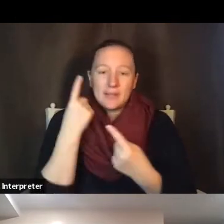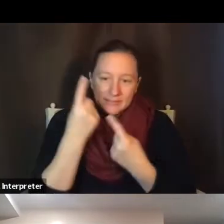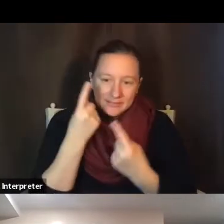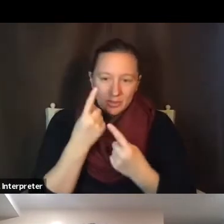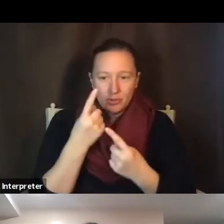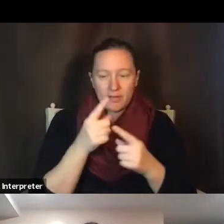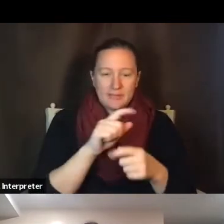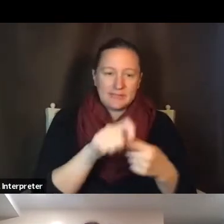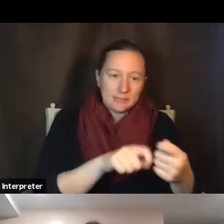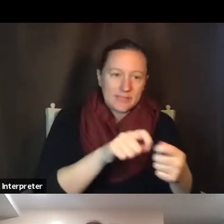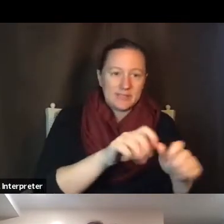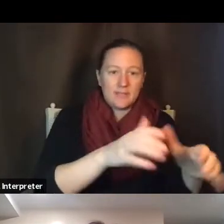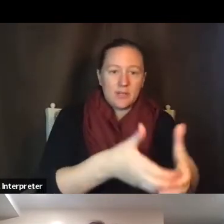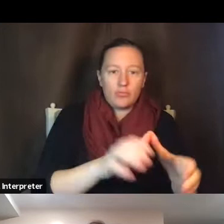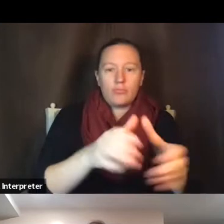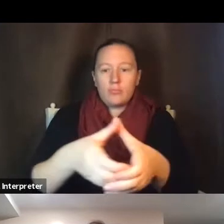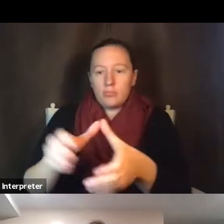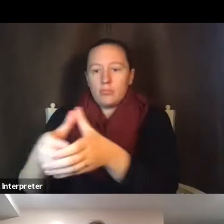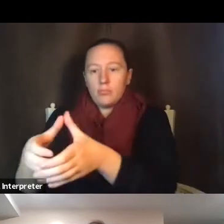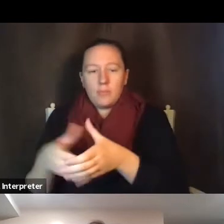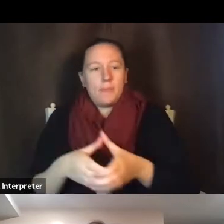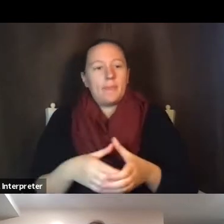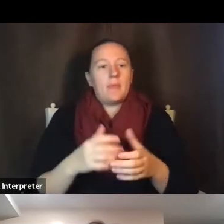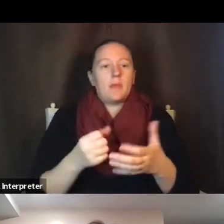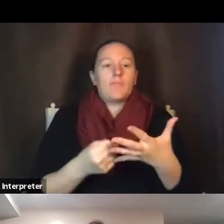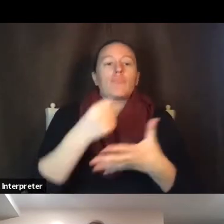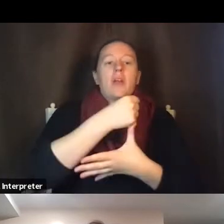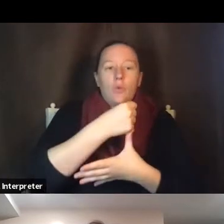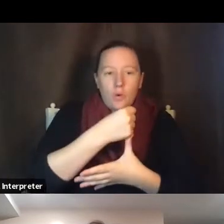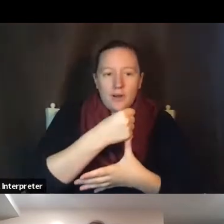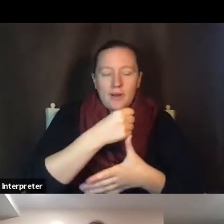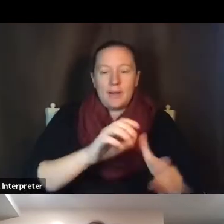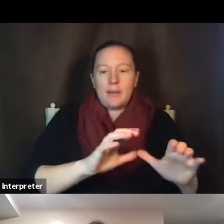need. And so priority populations,